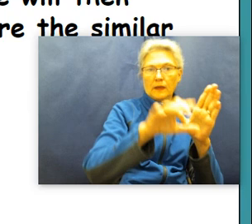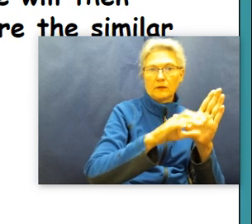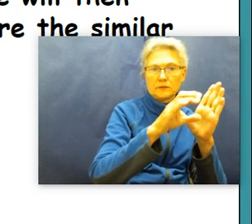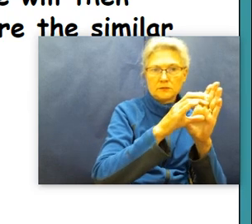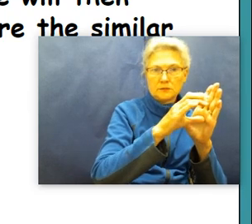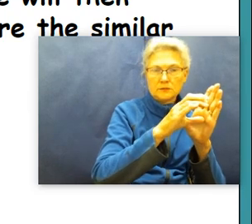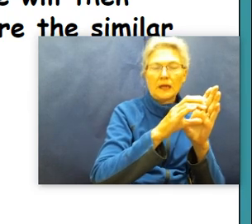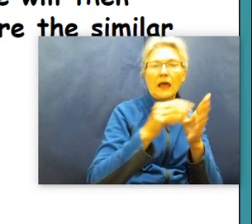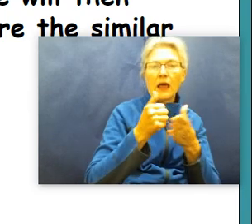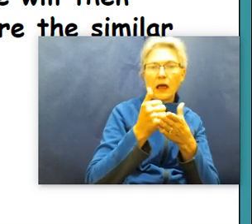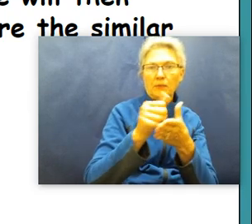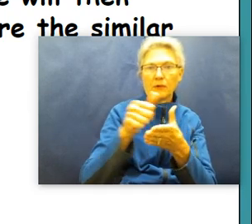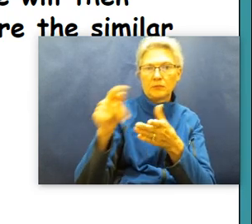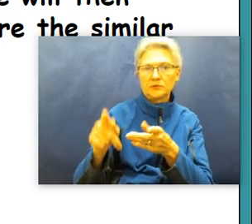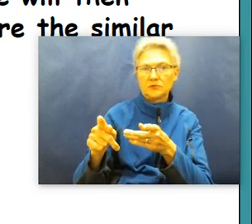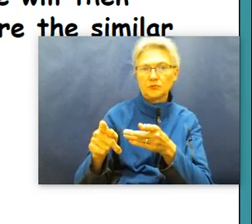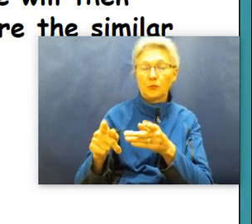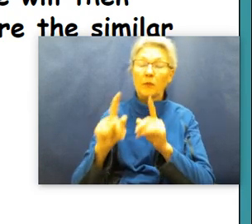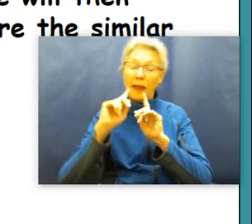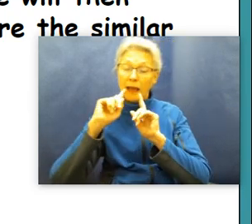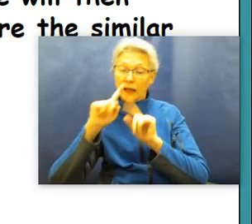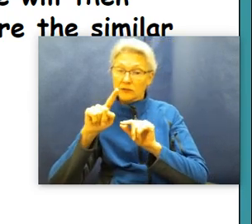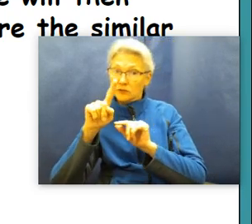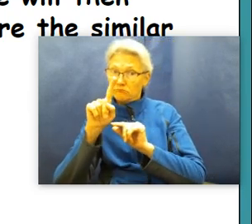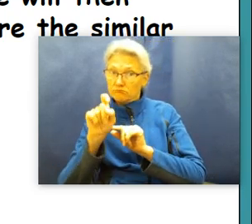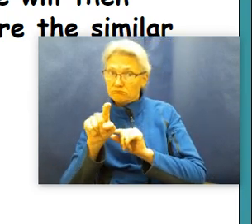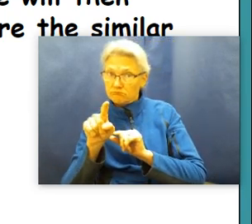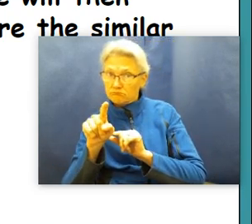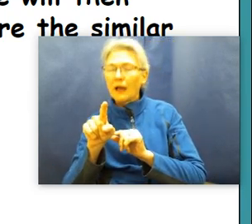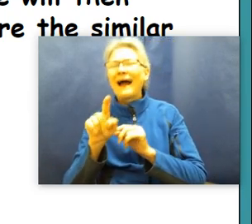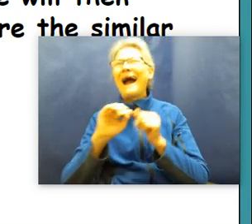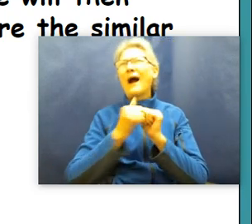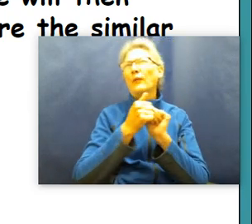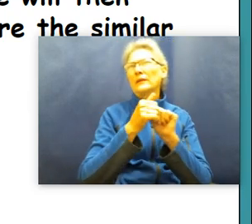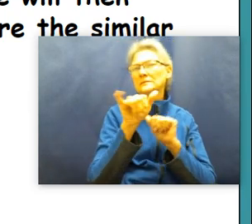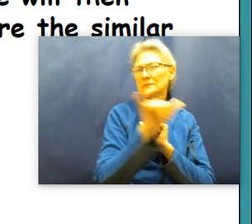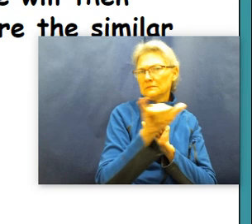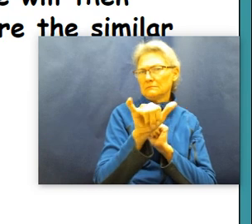the questions, how are they similar and how are they different?